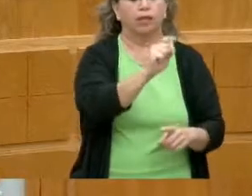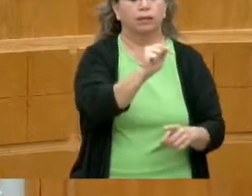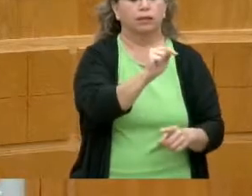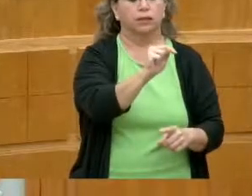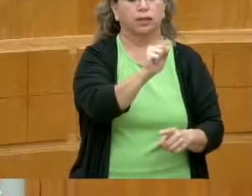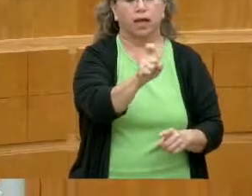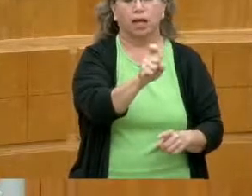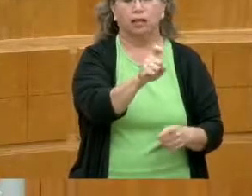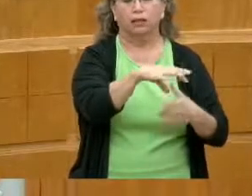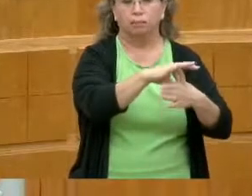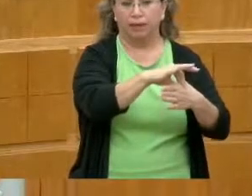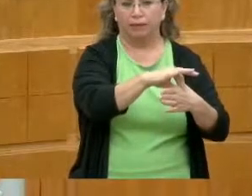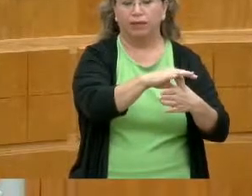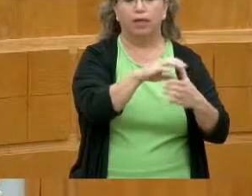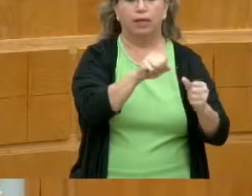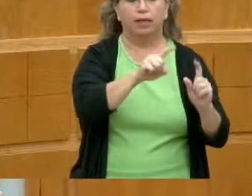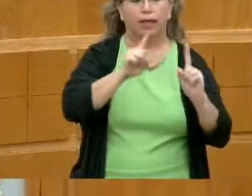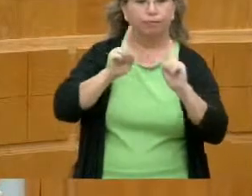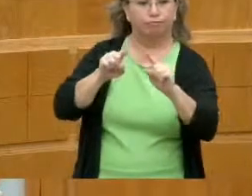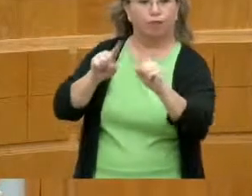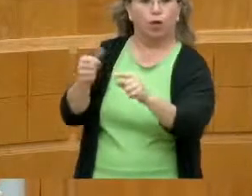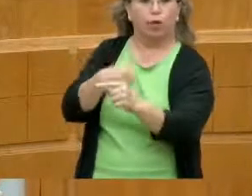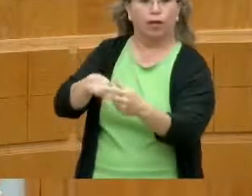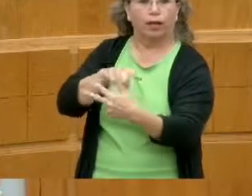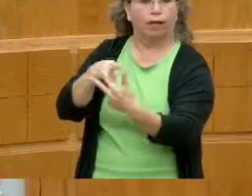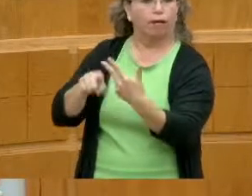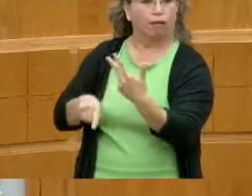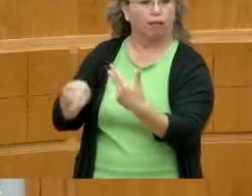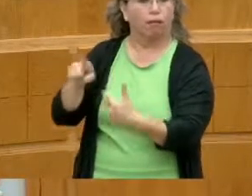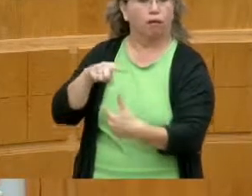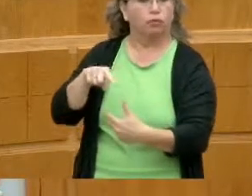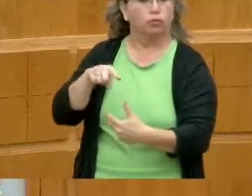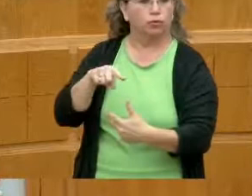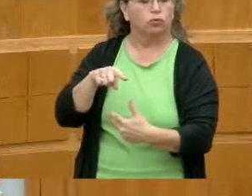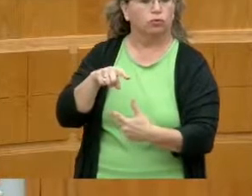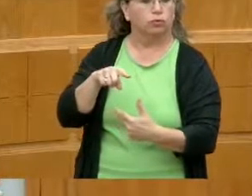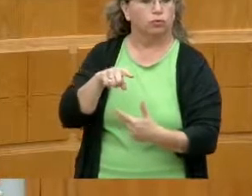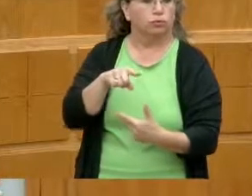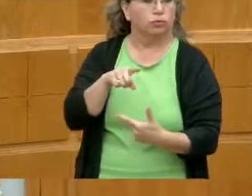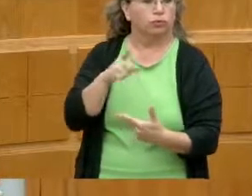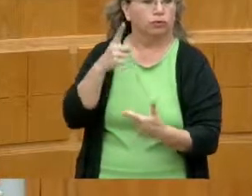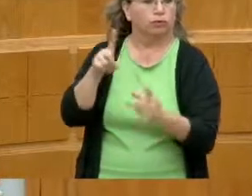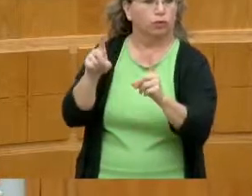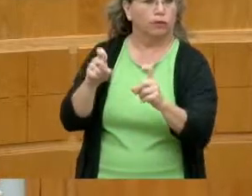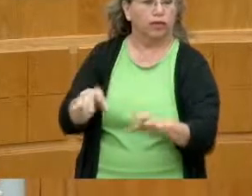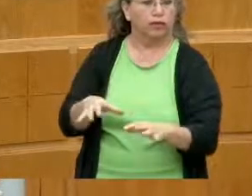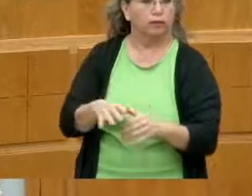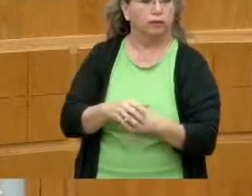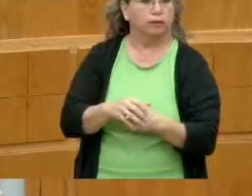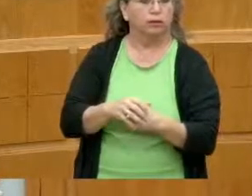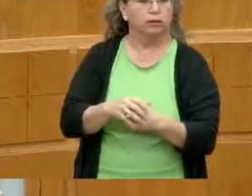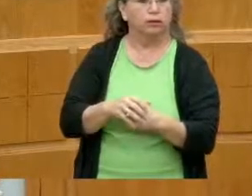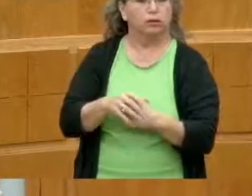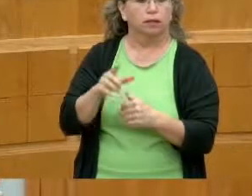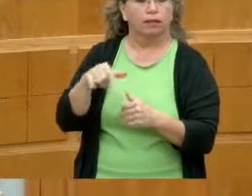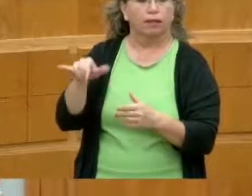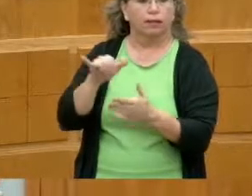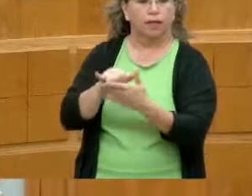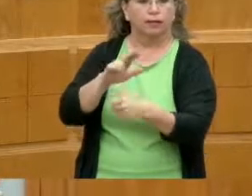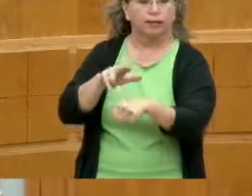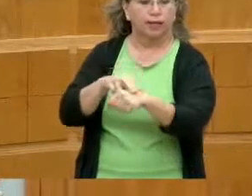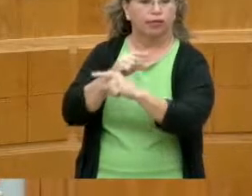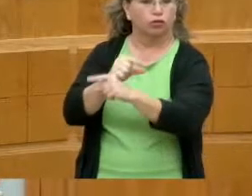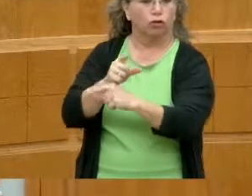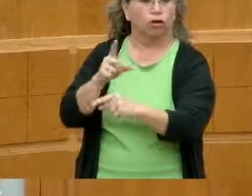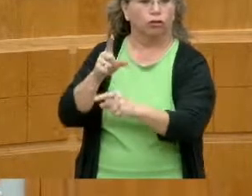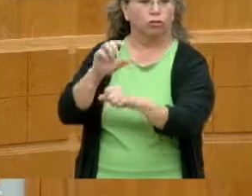those free of charge, and so they're still open to the testing through the National Guard, just going to those locations. Mm-hmm.